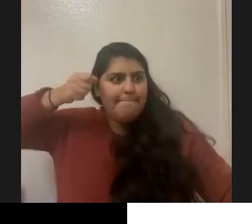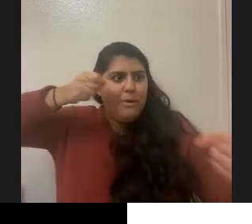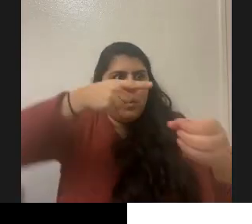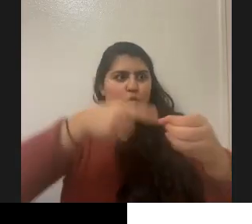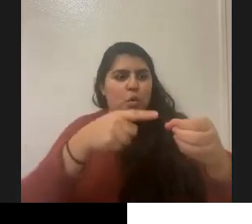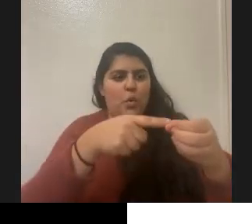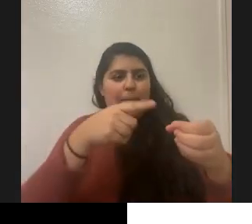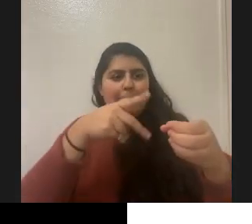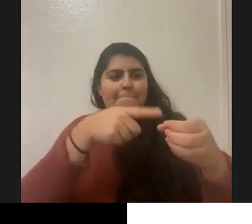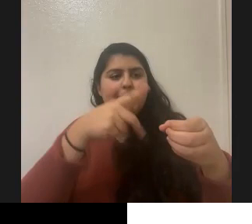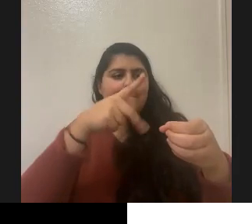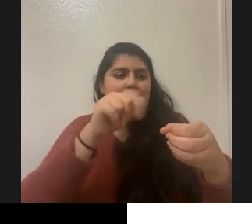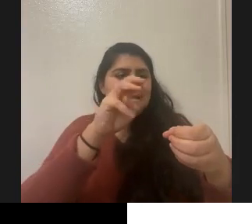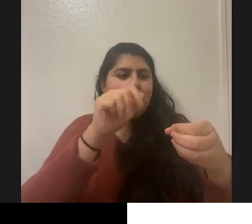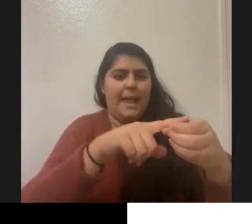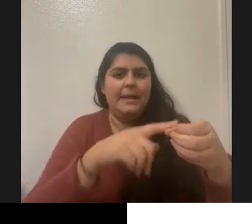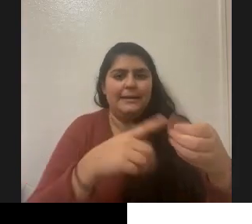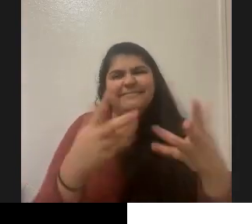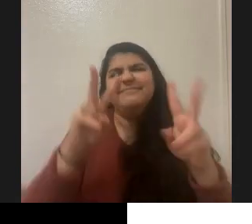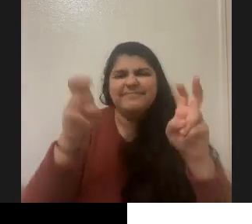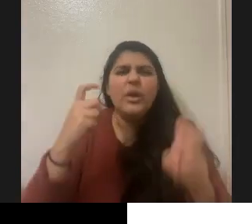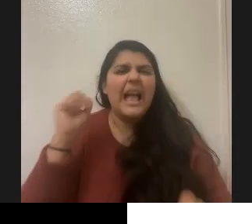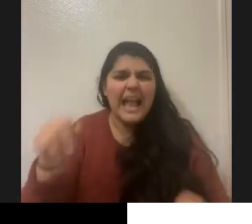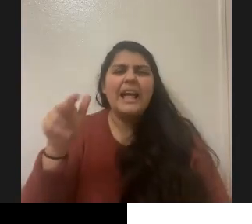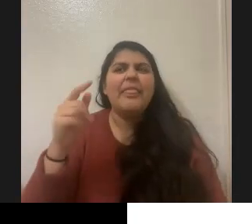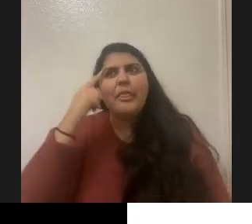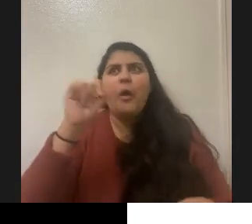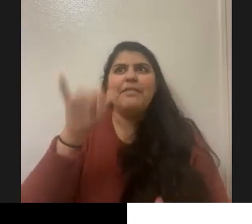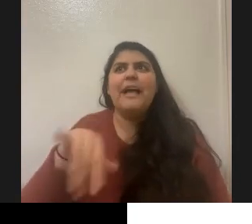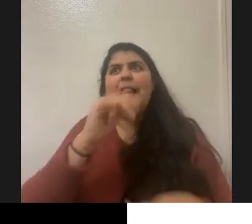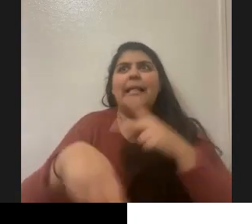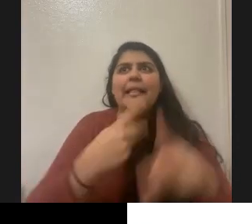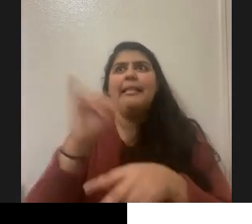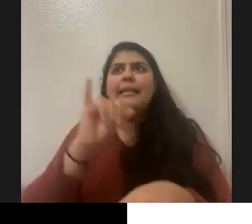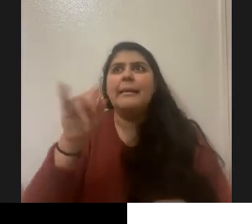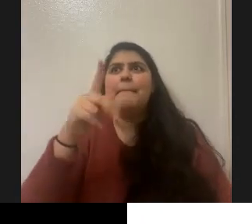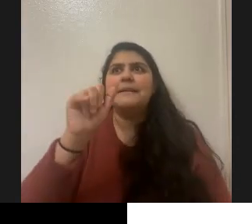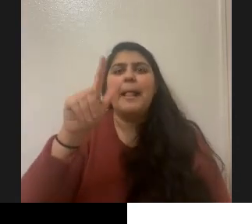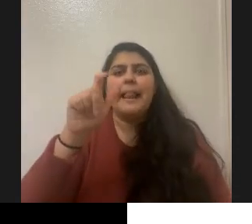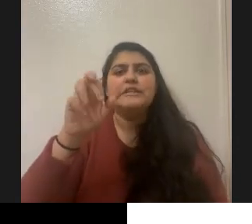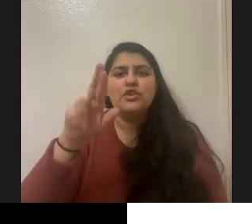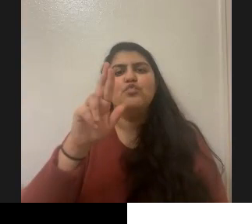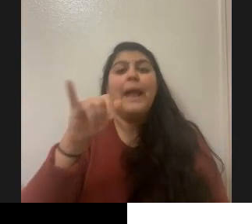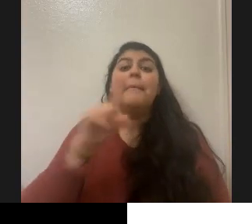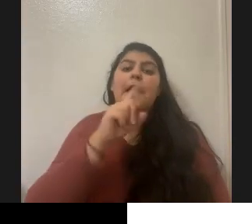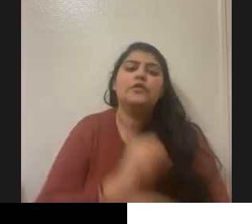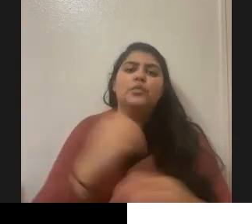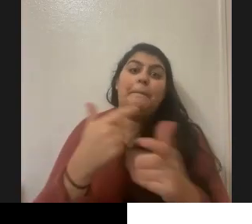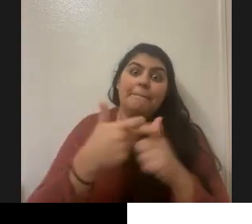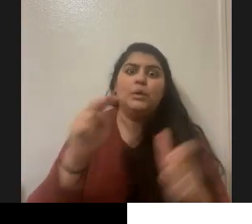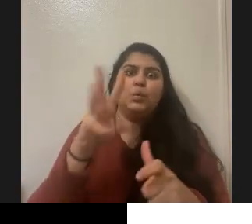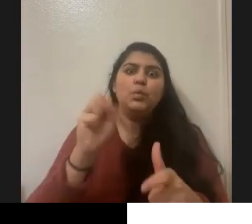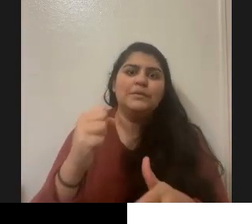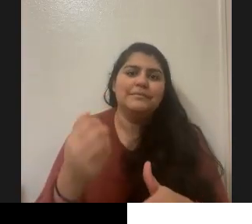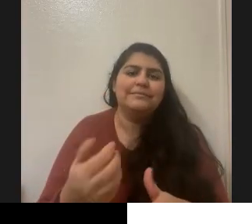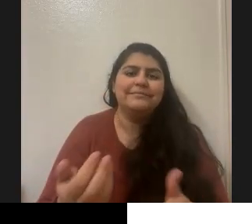plasma laser, right? Kind of. It was big news last year, but Nice. people forget. It's funny what feels like big news to one group of